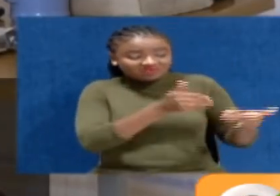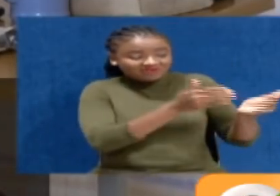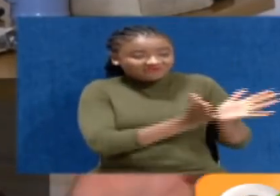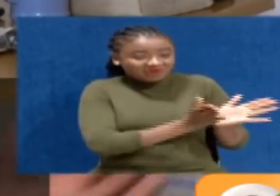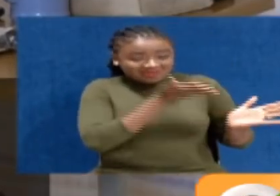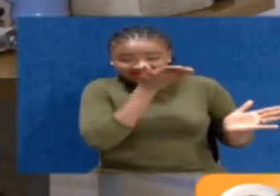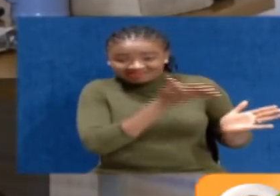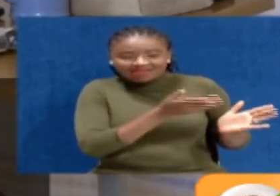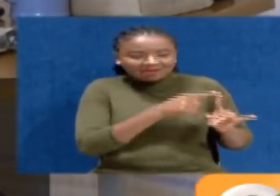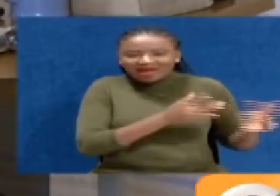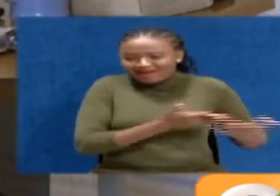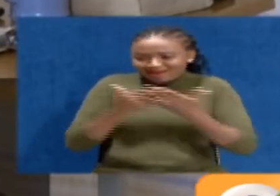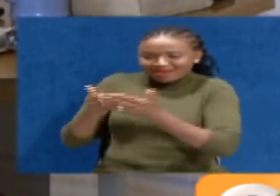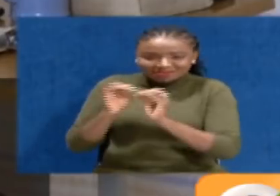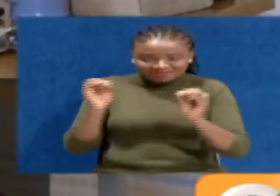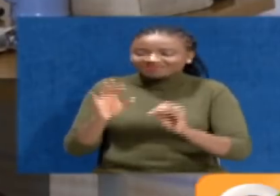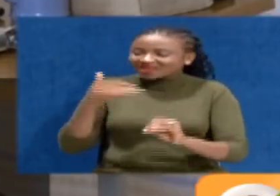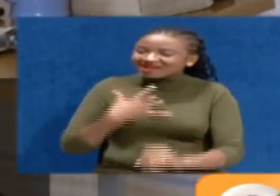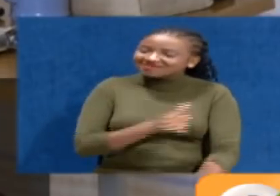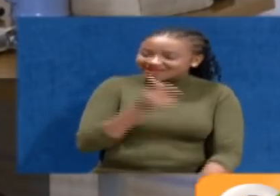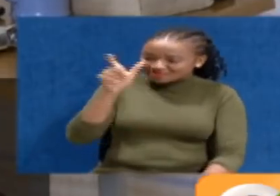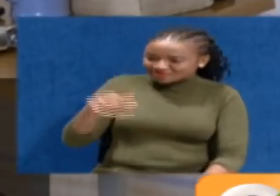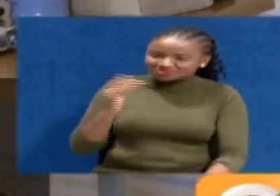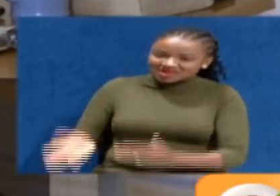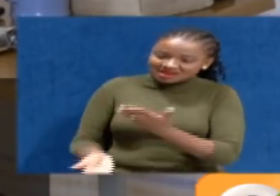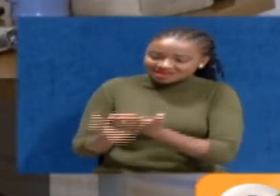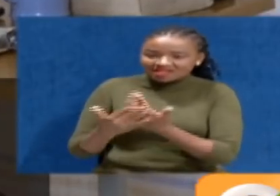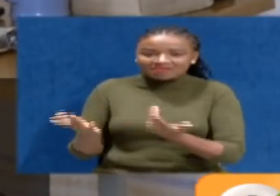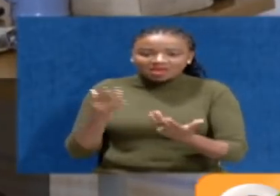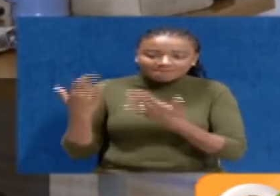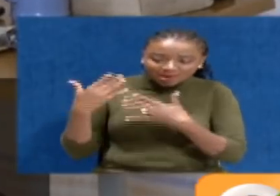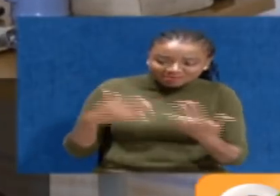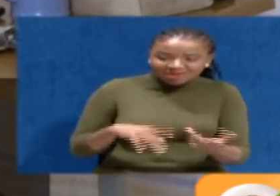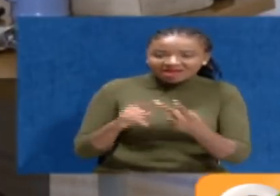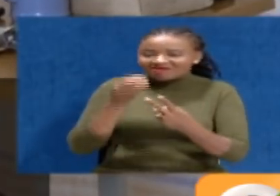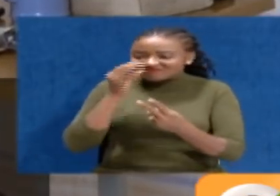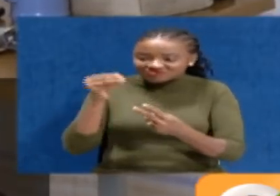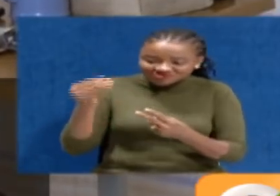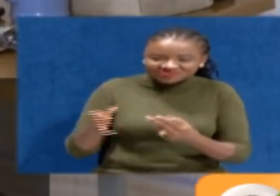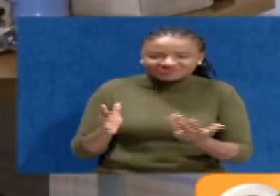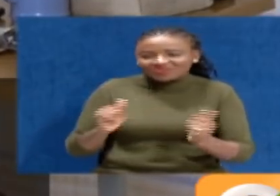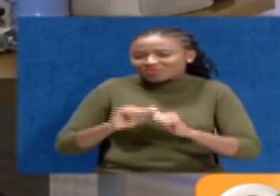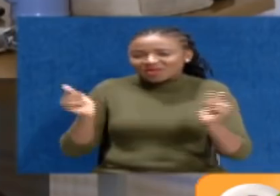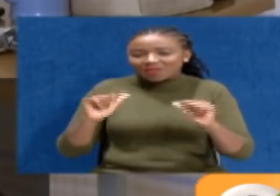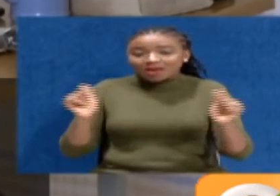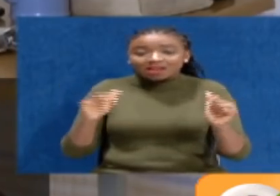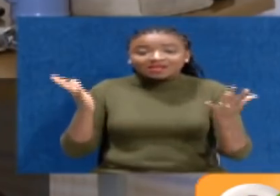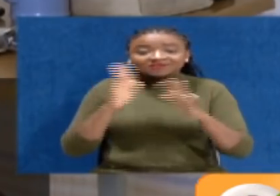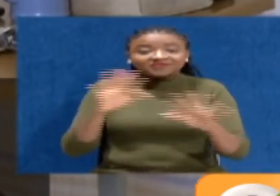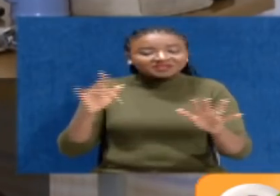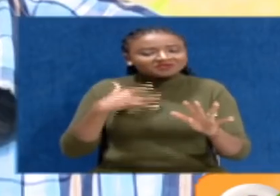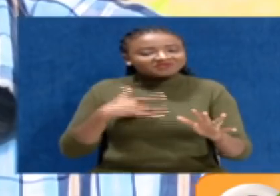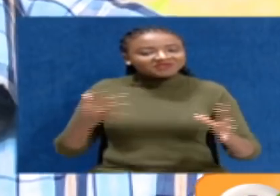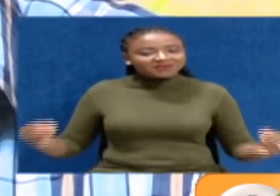not there, I have somebody else who can take care of me. Mwenye ataniosha, atanipa chakula, na at the end of the day,